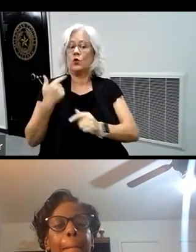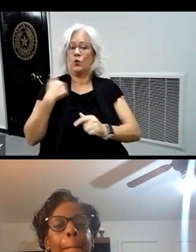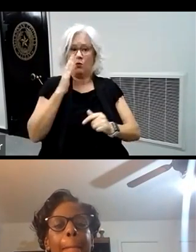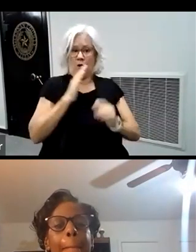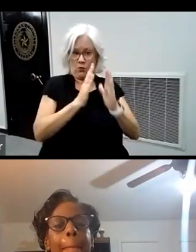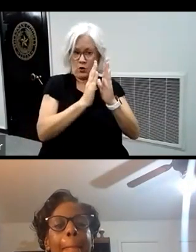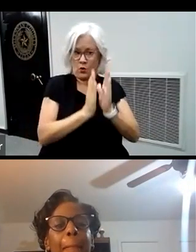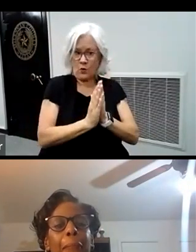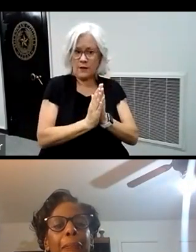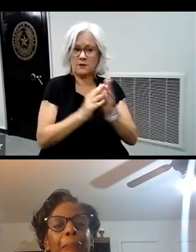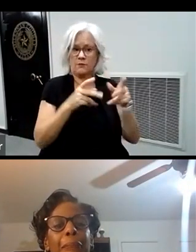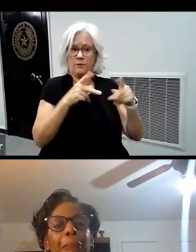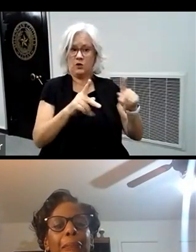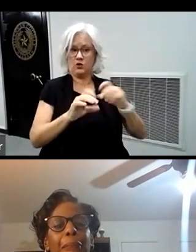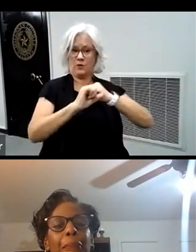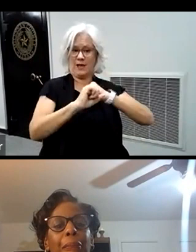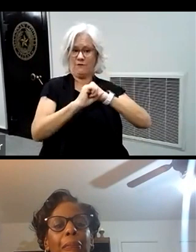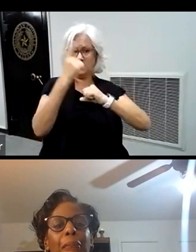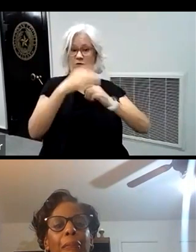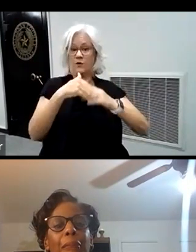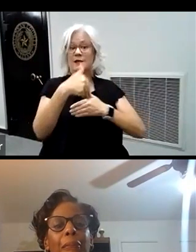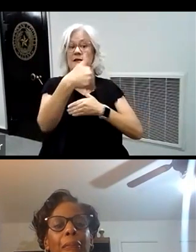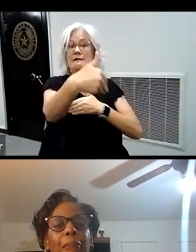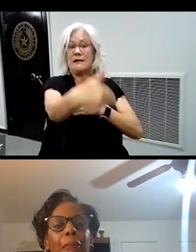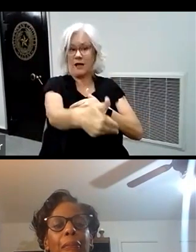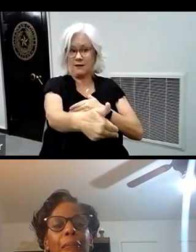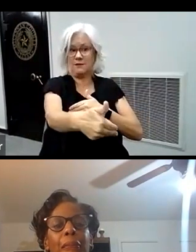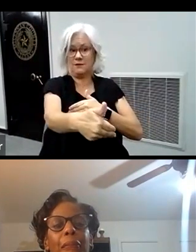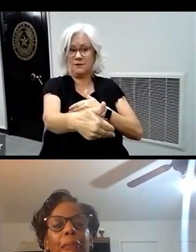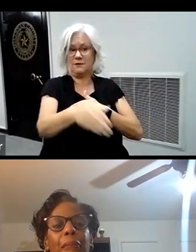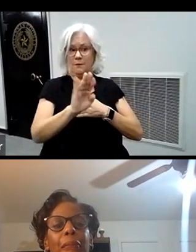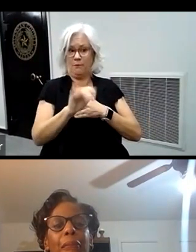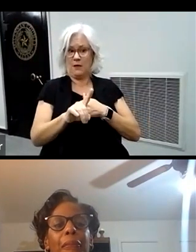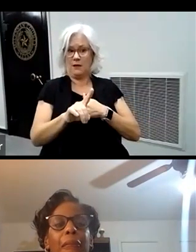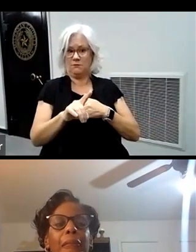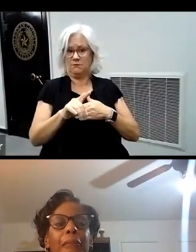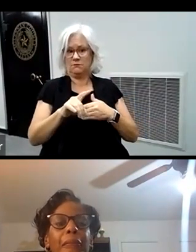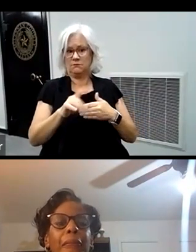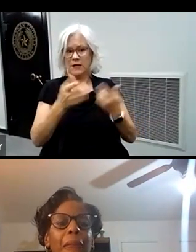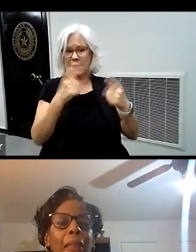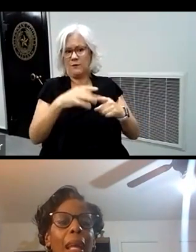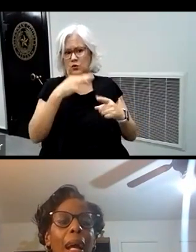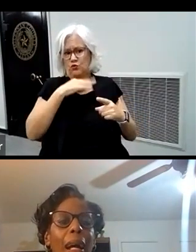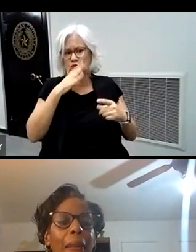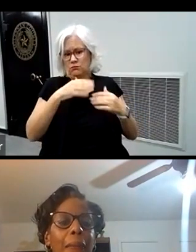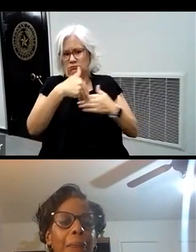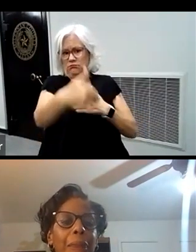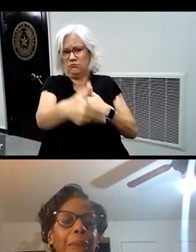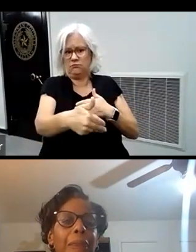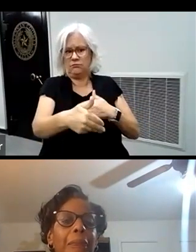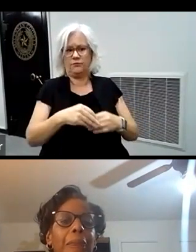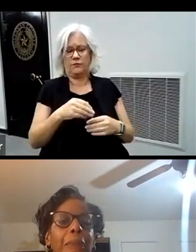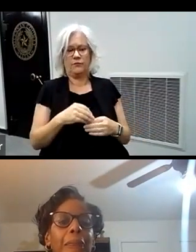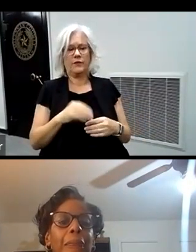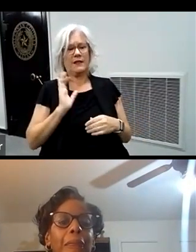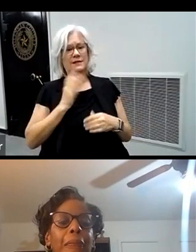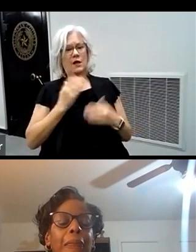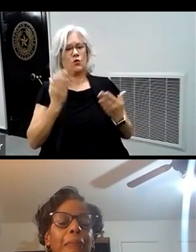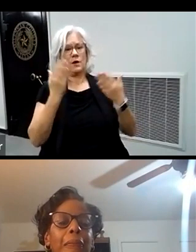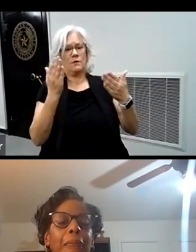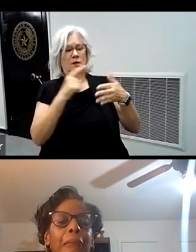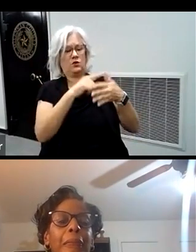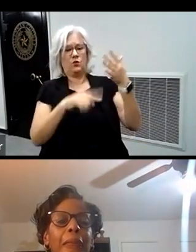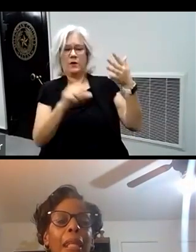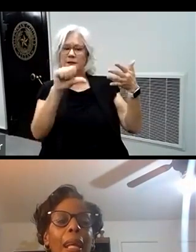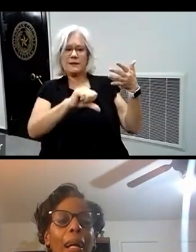permission to advertise for the next solicitation in the near future. And that's our recommendation to the